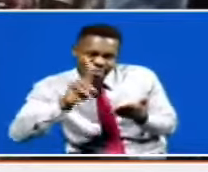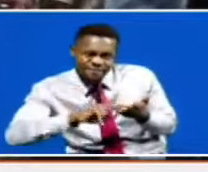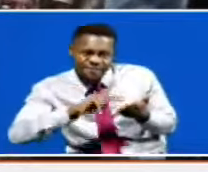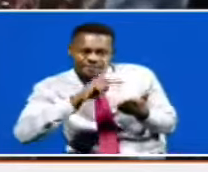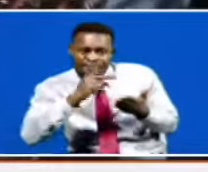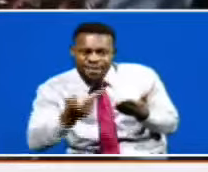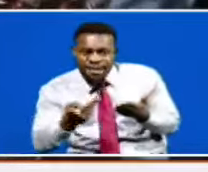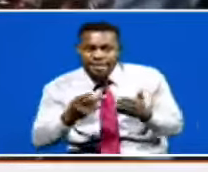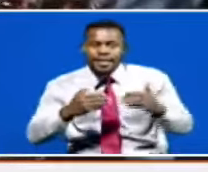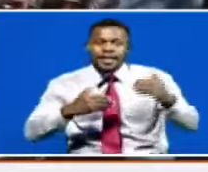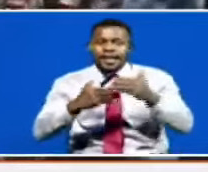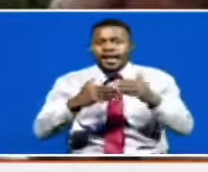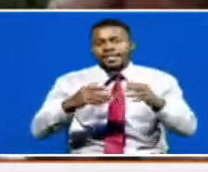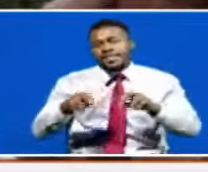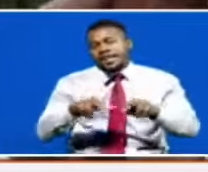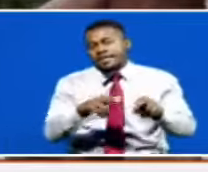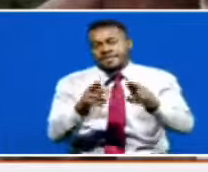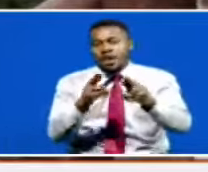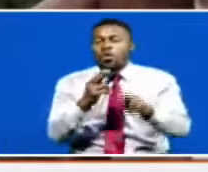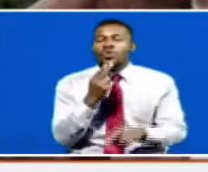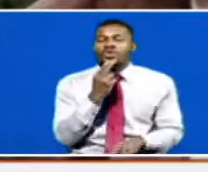the river on Tuesday.